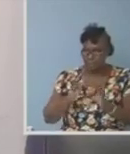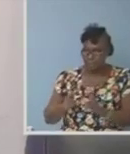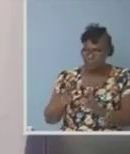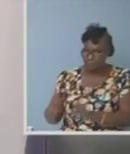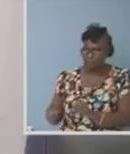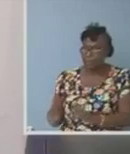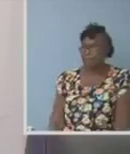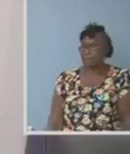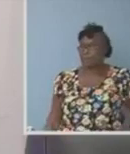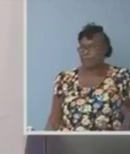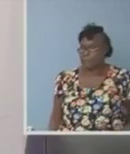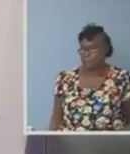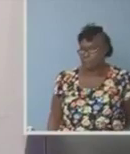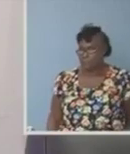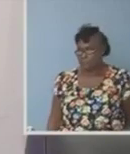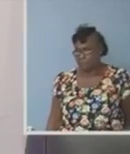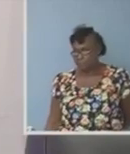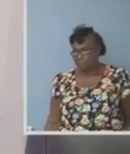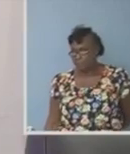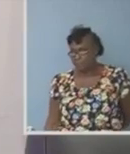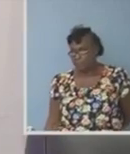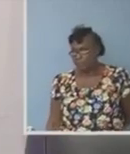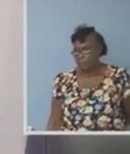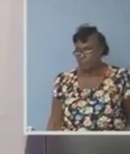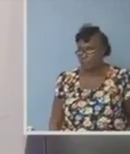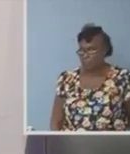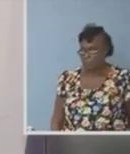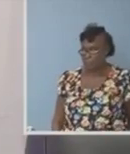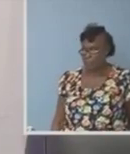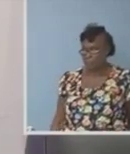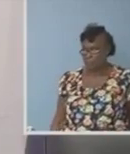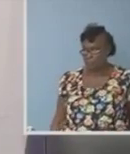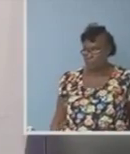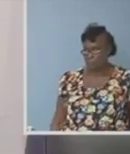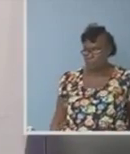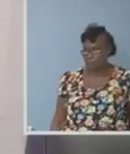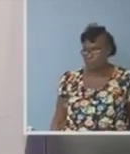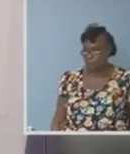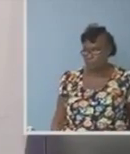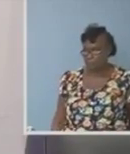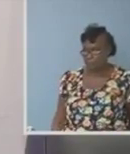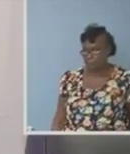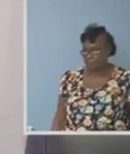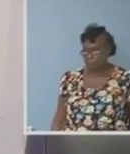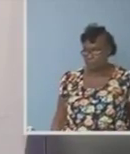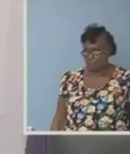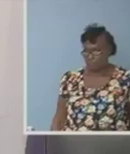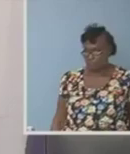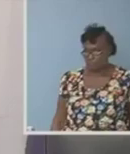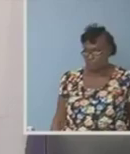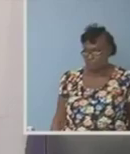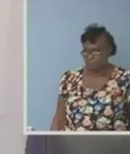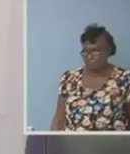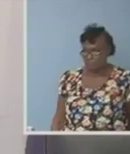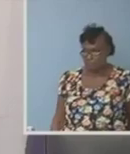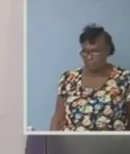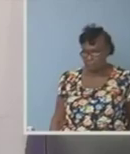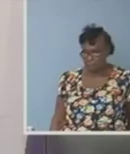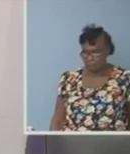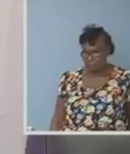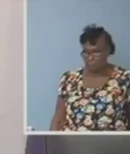that when schools reopen, they will be able to take care of the sanitary needs of the